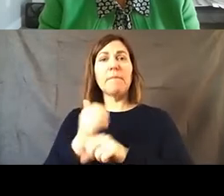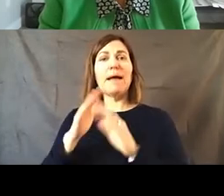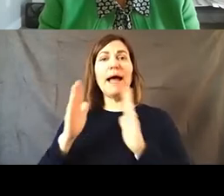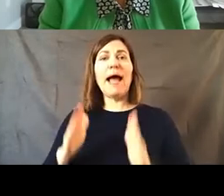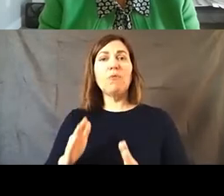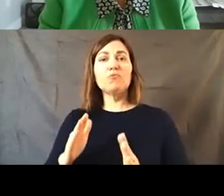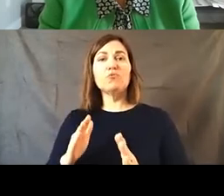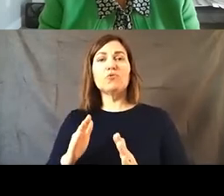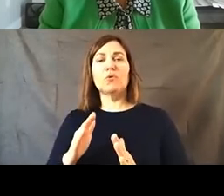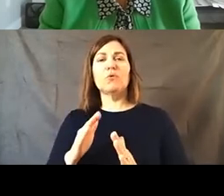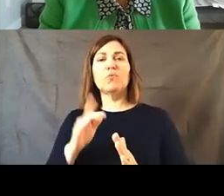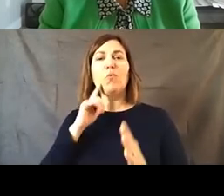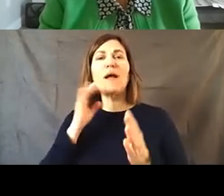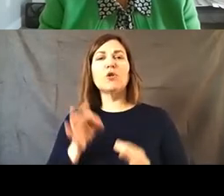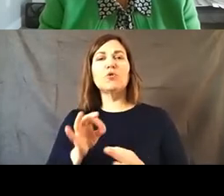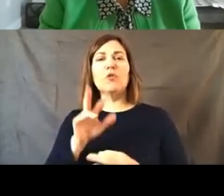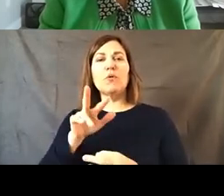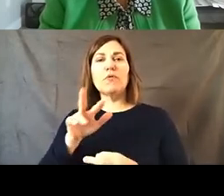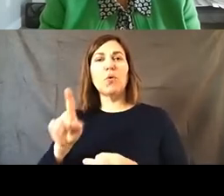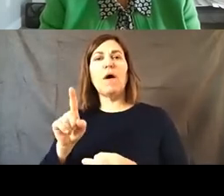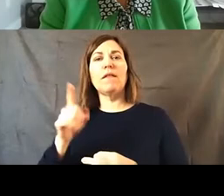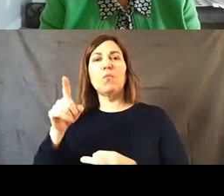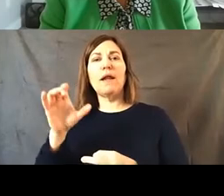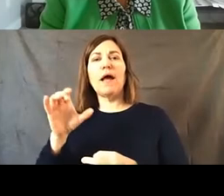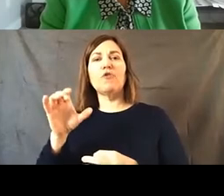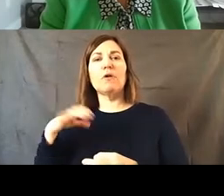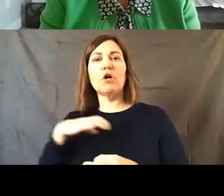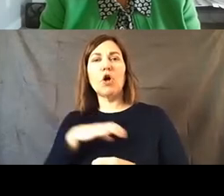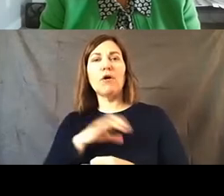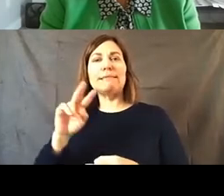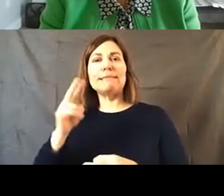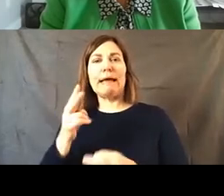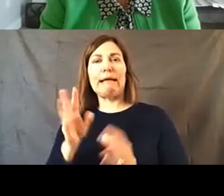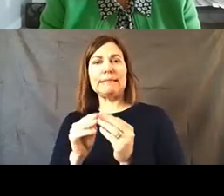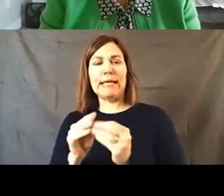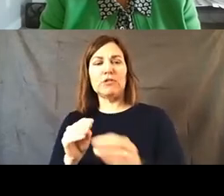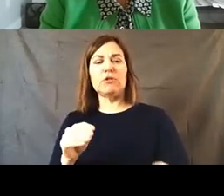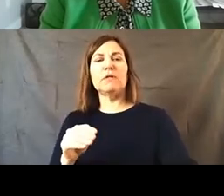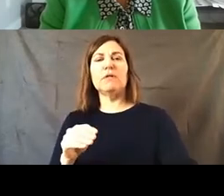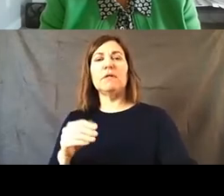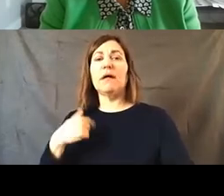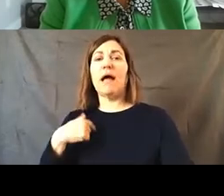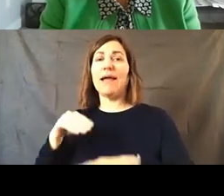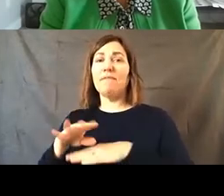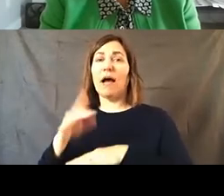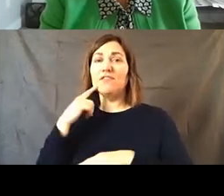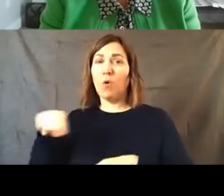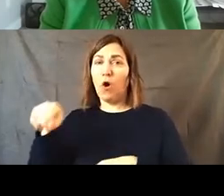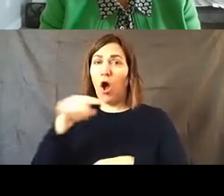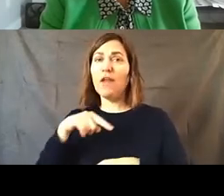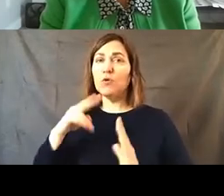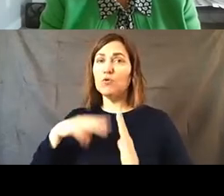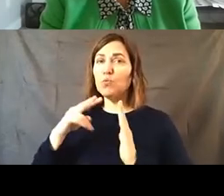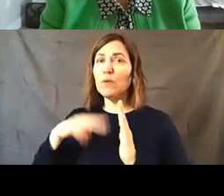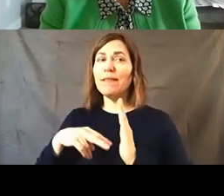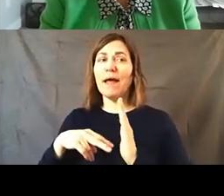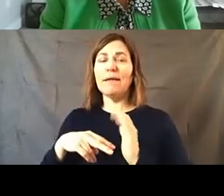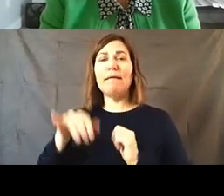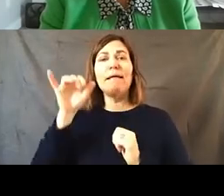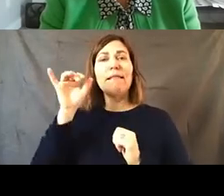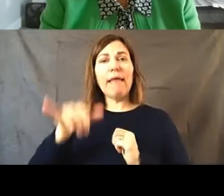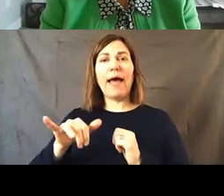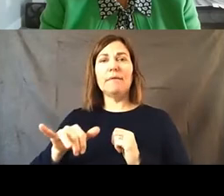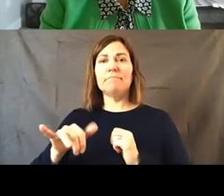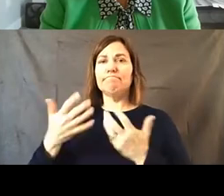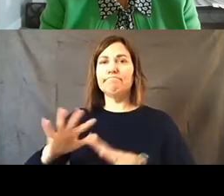331 in the 100th Congress Second Session. I advise you all to read it. For that is the precedent that